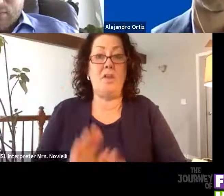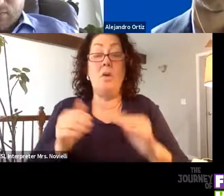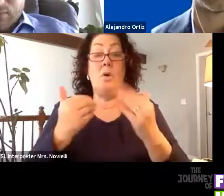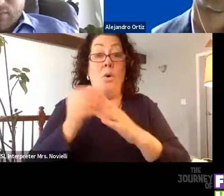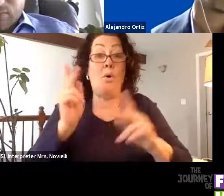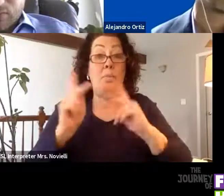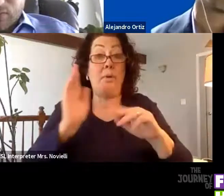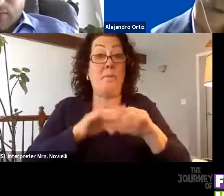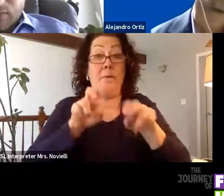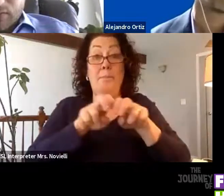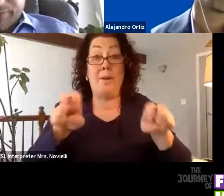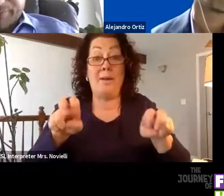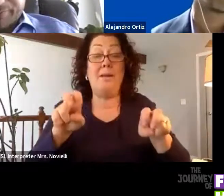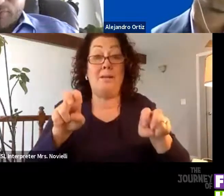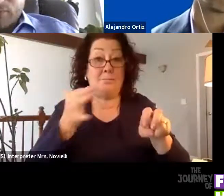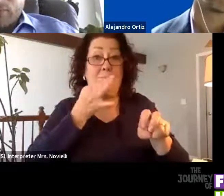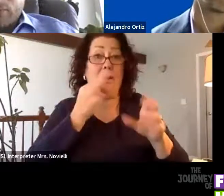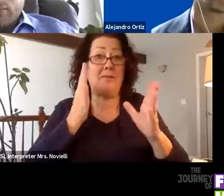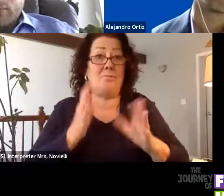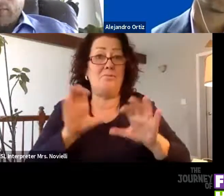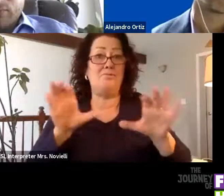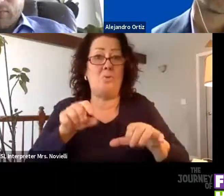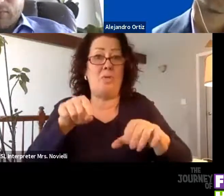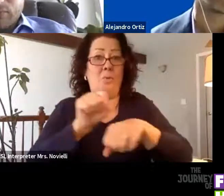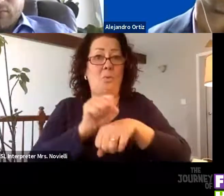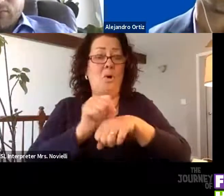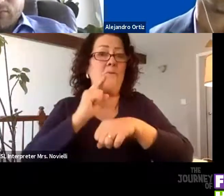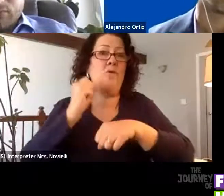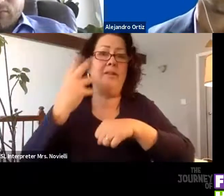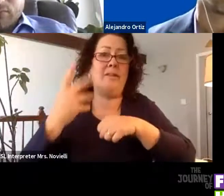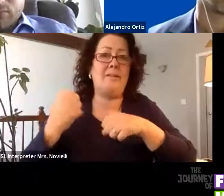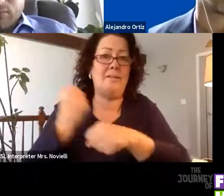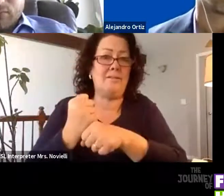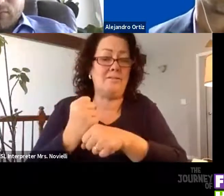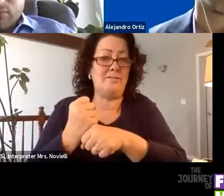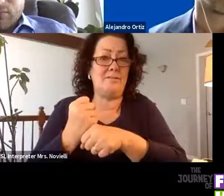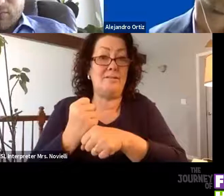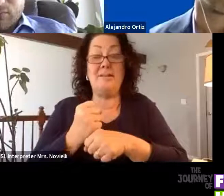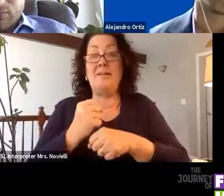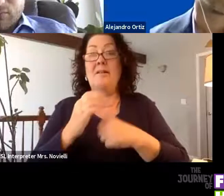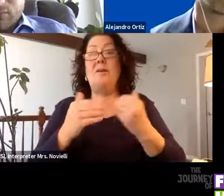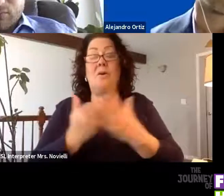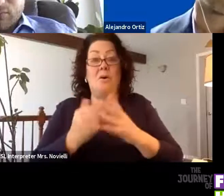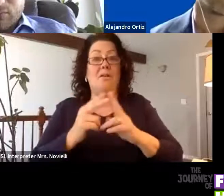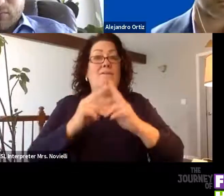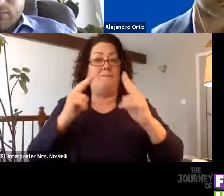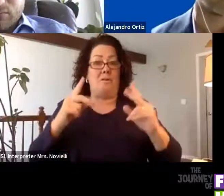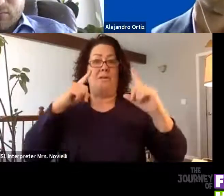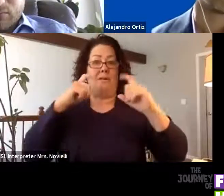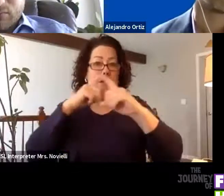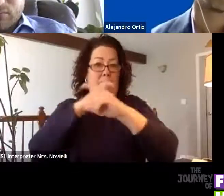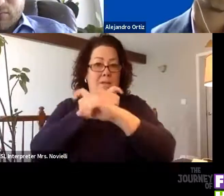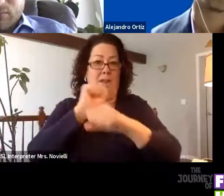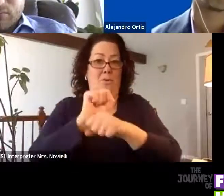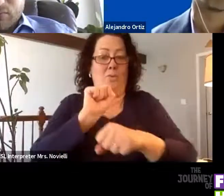experts who've been doing this work for years. And one thing I think is clear from this discussion is that this is all very complicated and